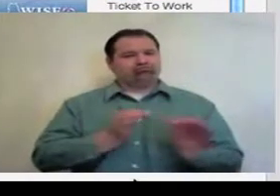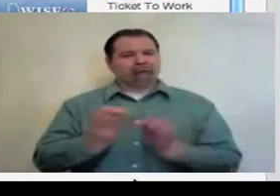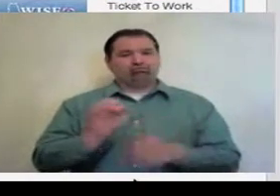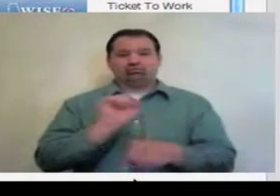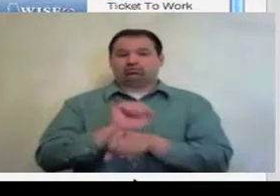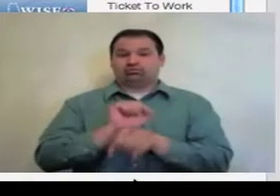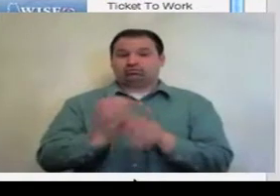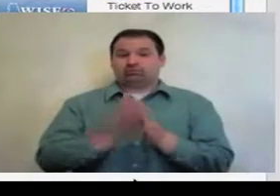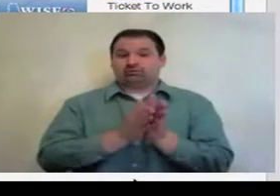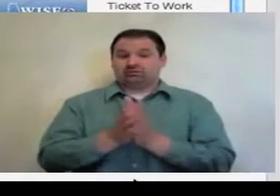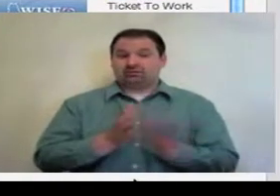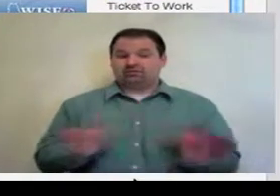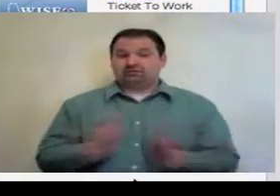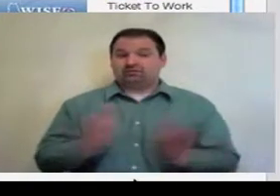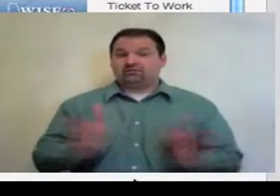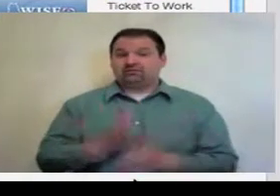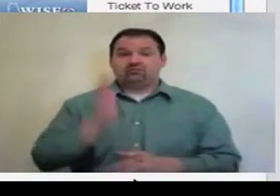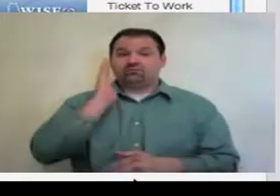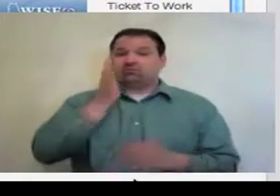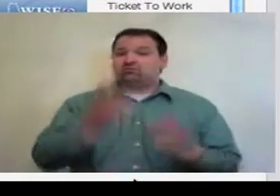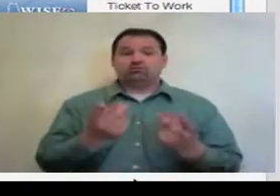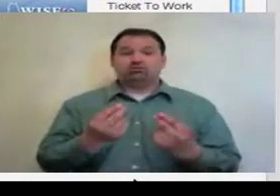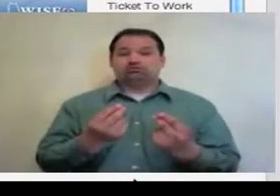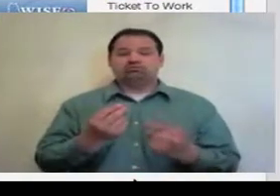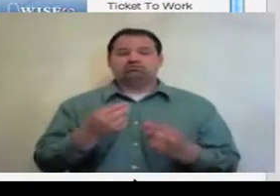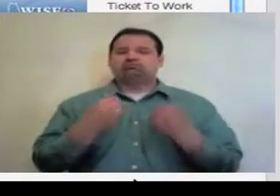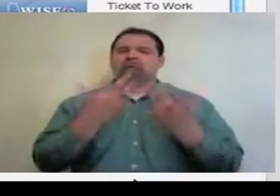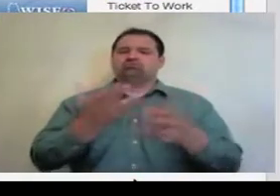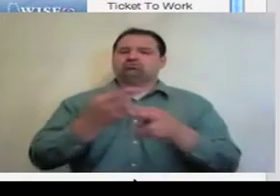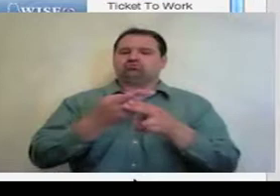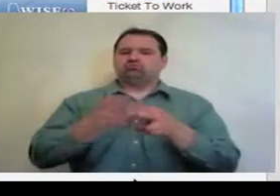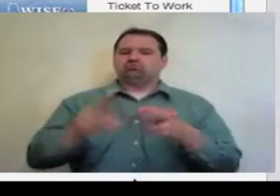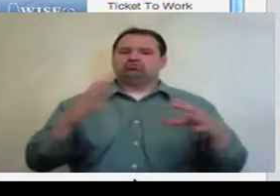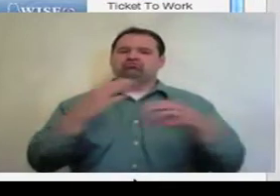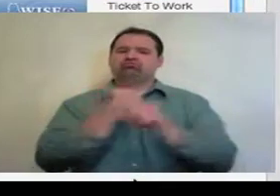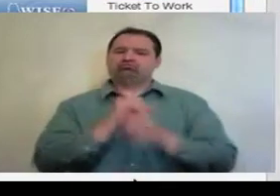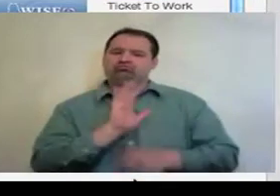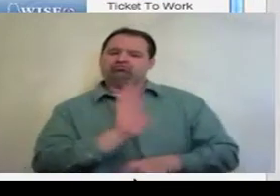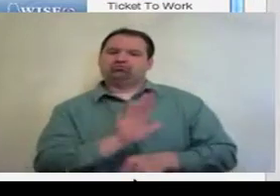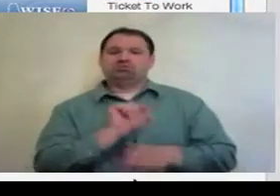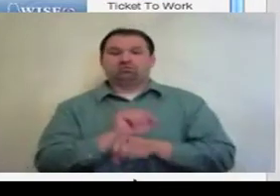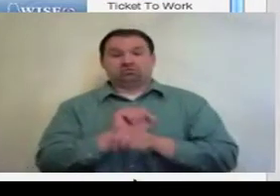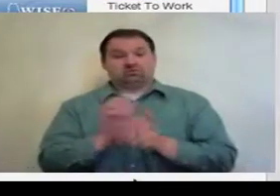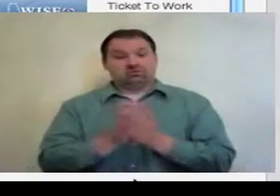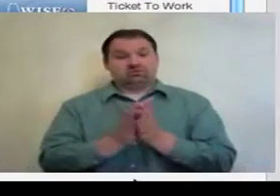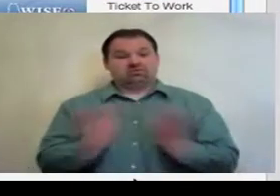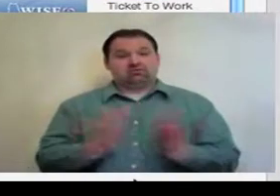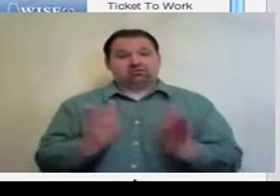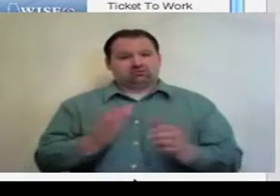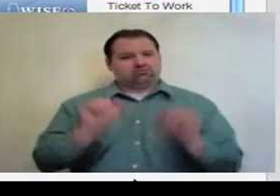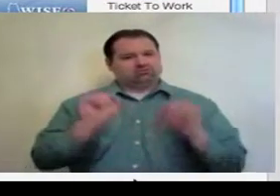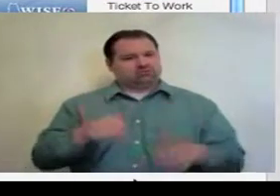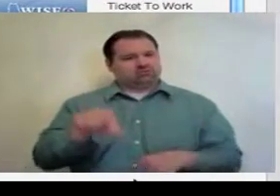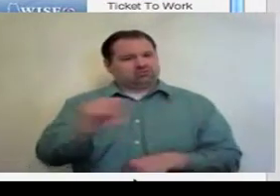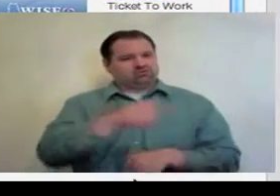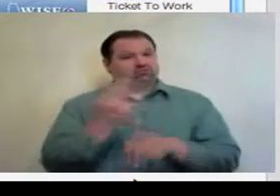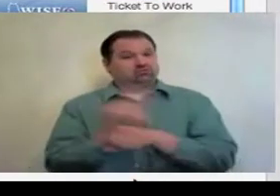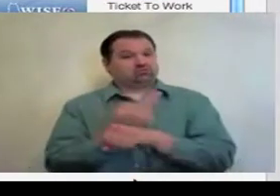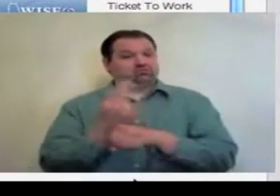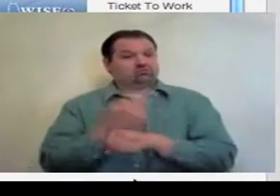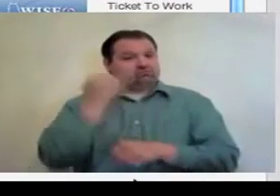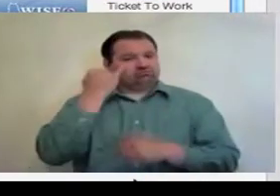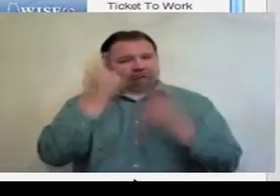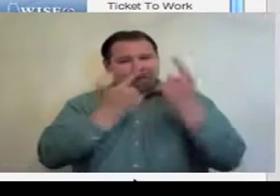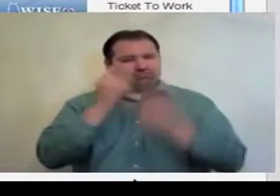of an explanation of the work incentives. And what this is going to do is give you a brief overview of the work incentives available to you